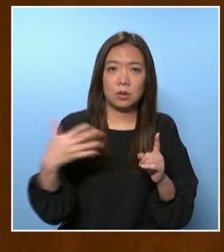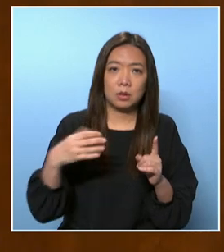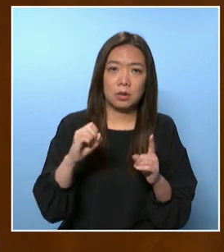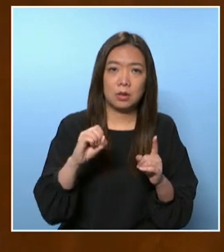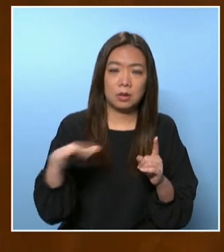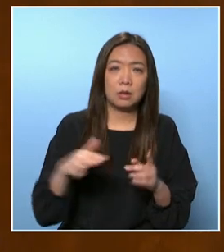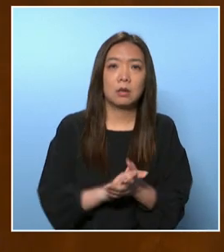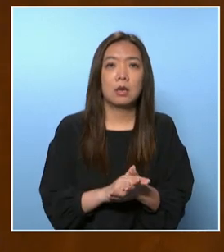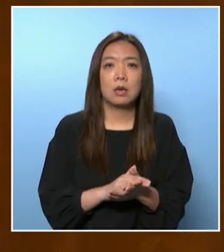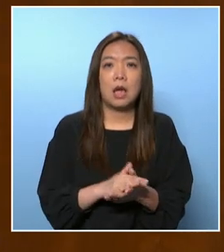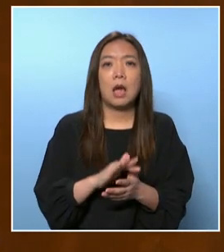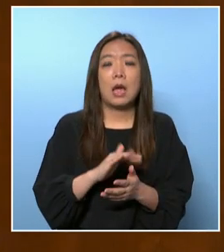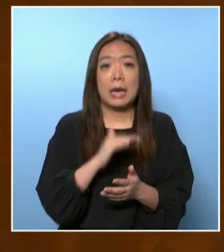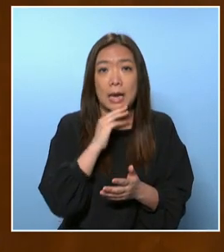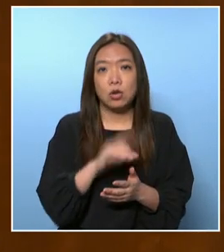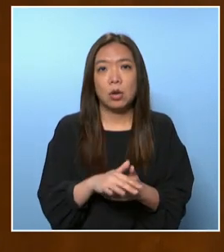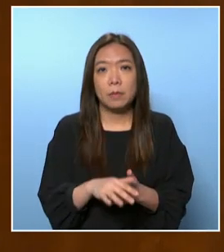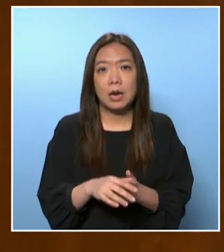1990s,